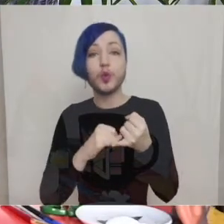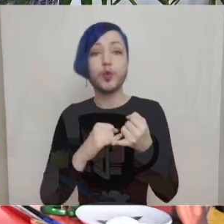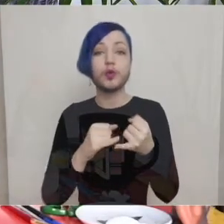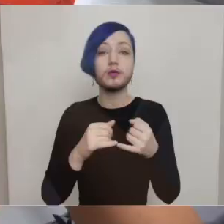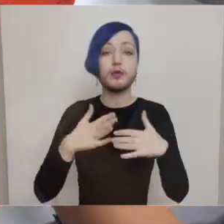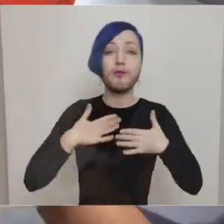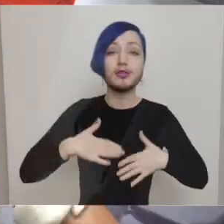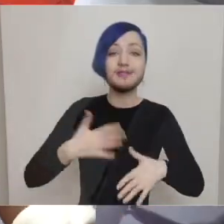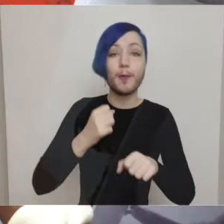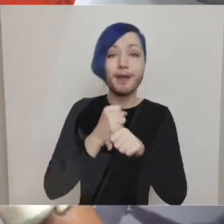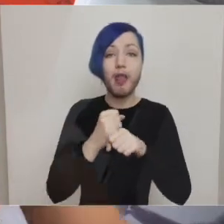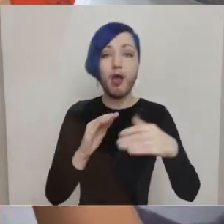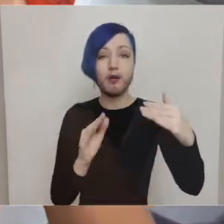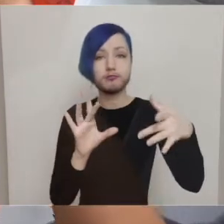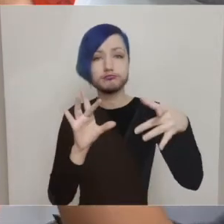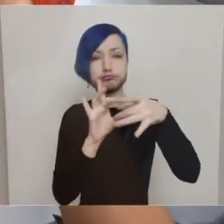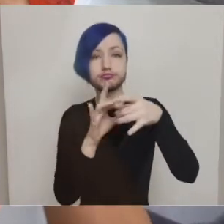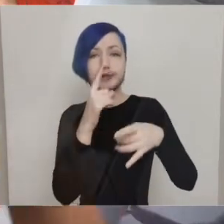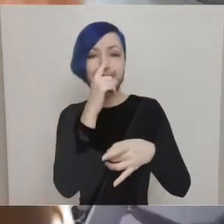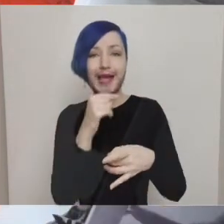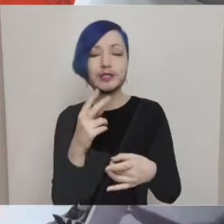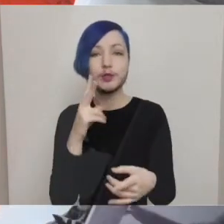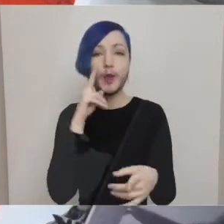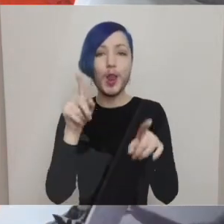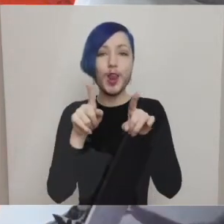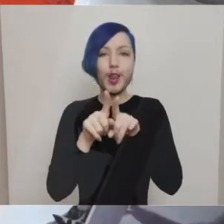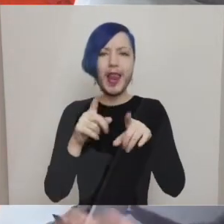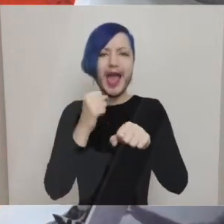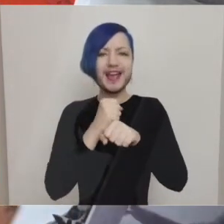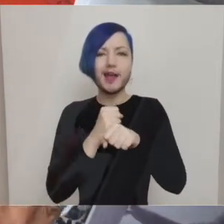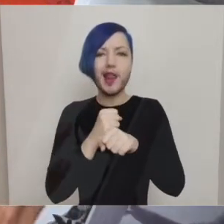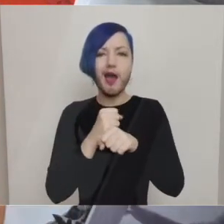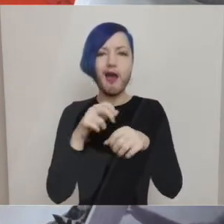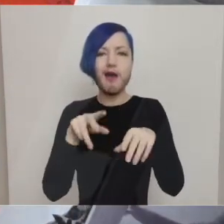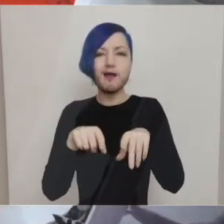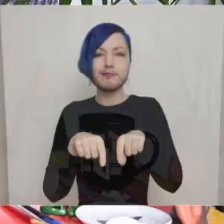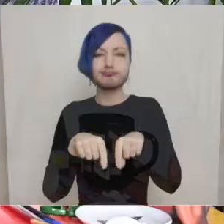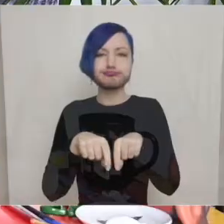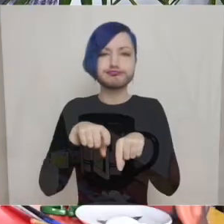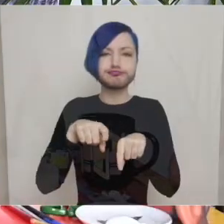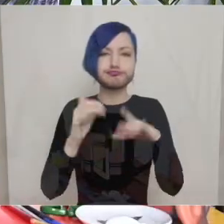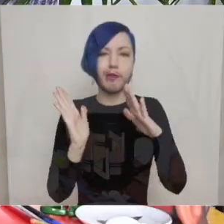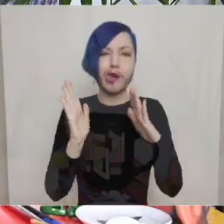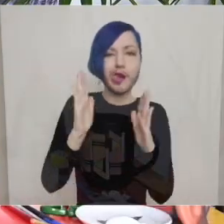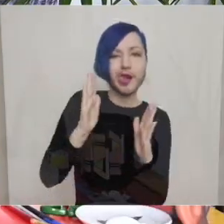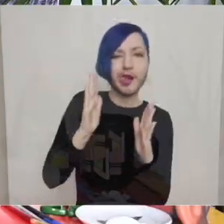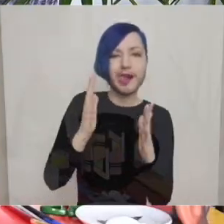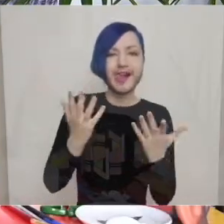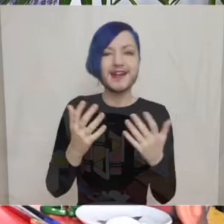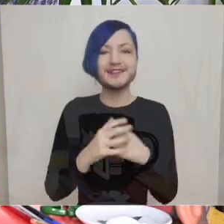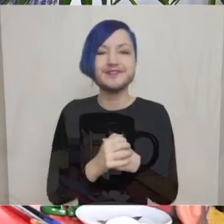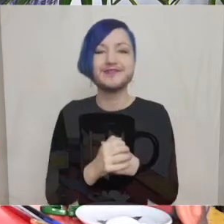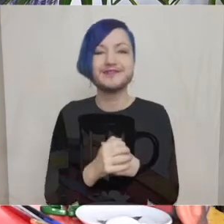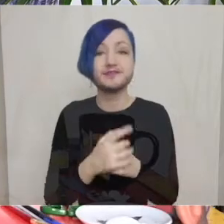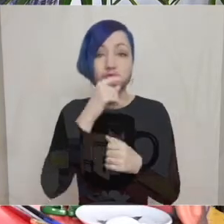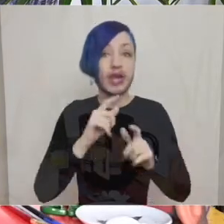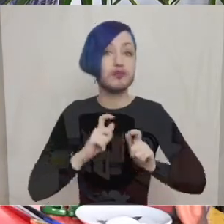of the gala, and it looks like the gala's kind of perched at a jaunty angle. We can keep